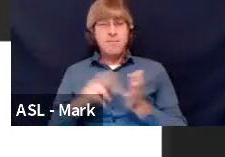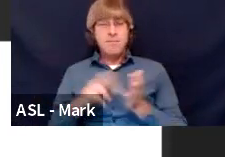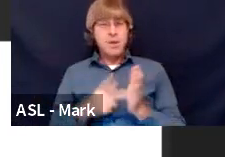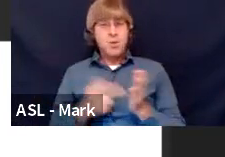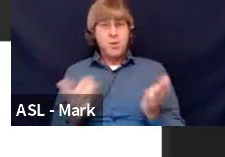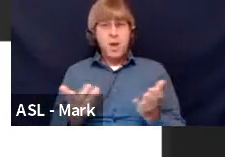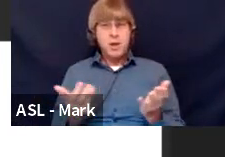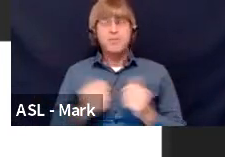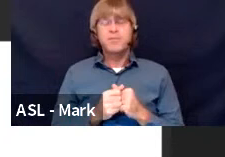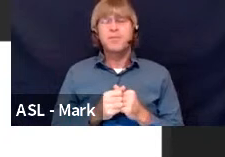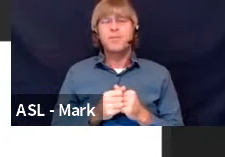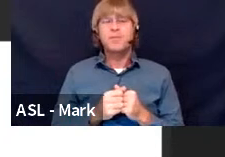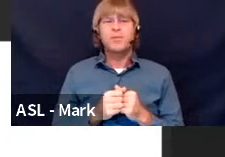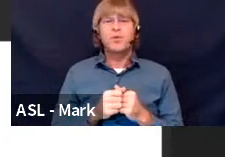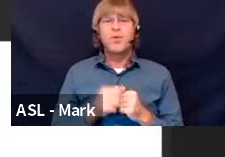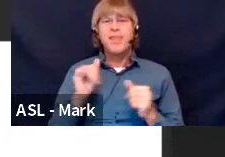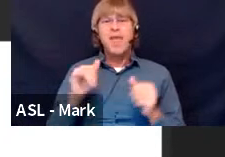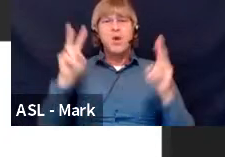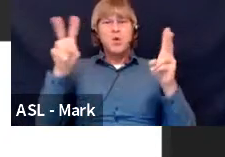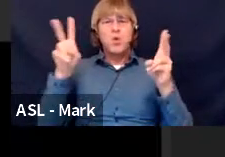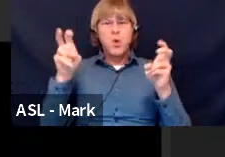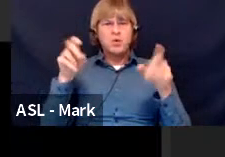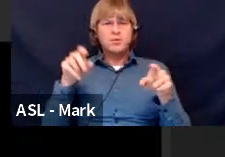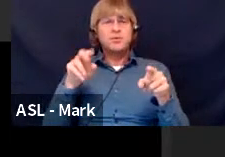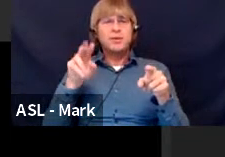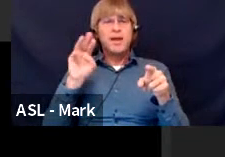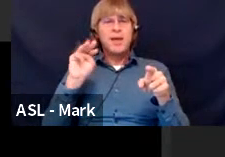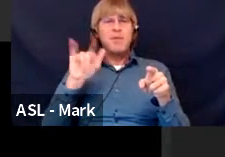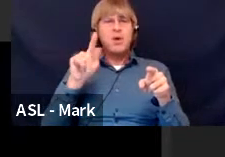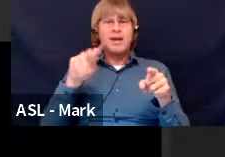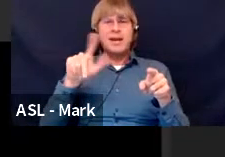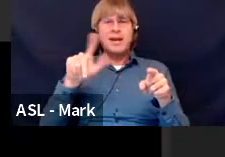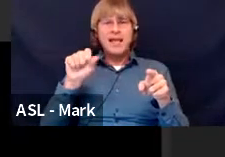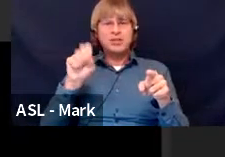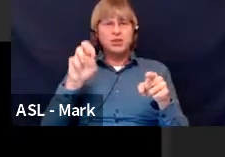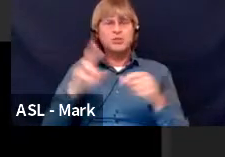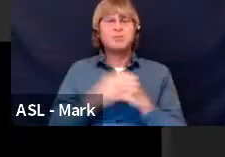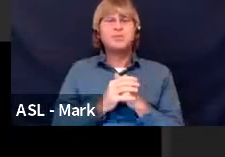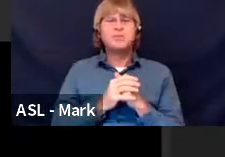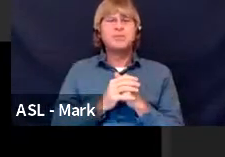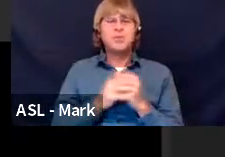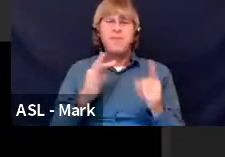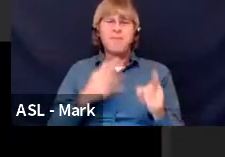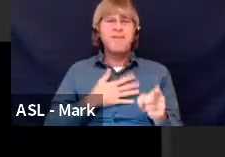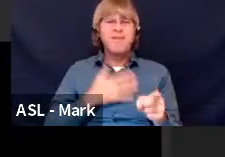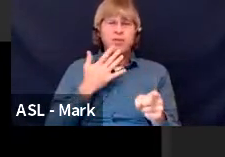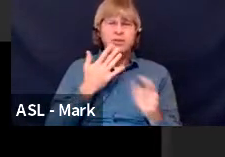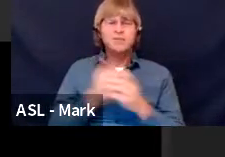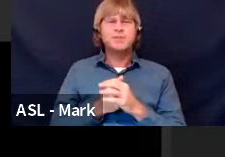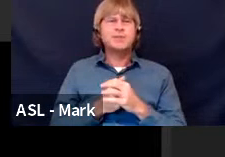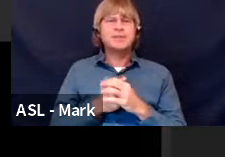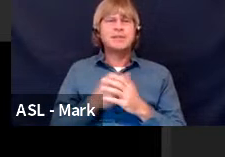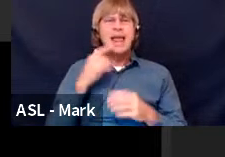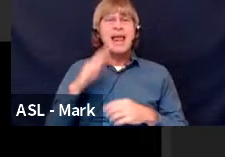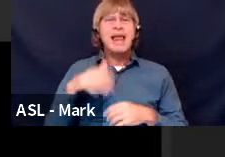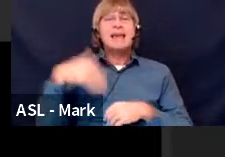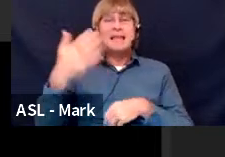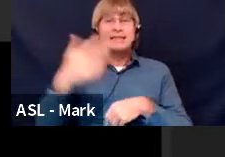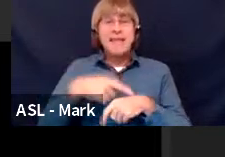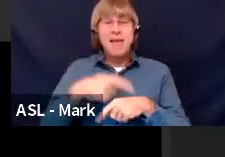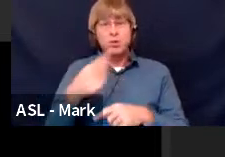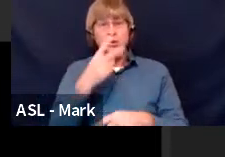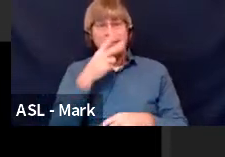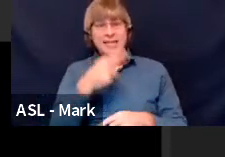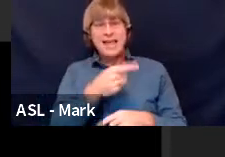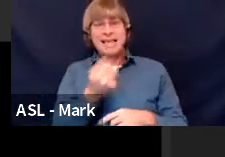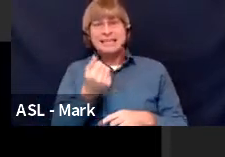that? All right, we're going to go to this quote by Milton Glaser. It's one of my favorite. The next time you see